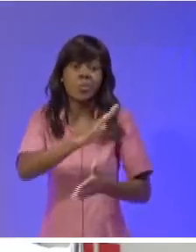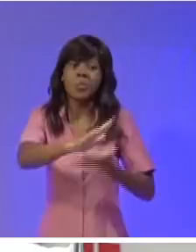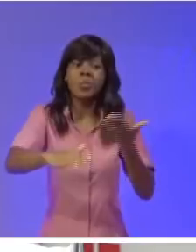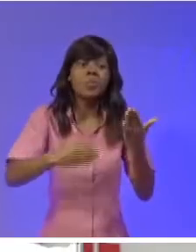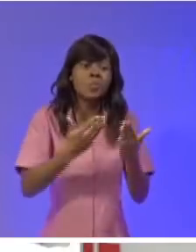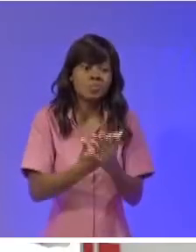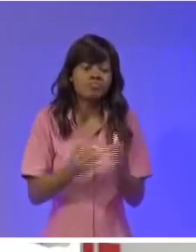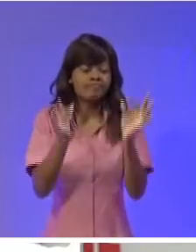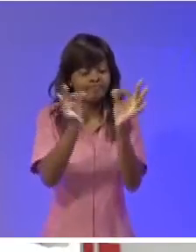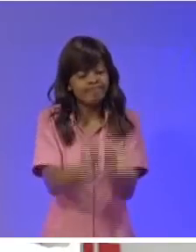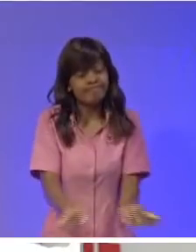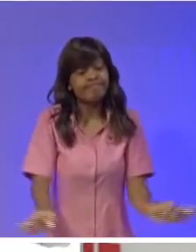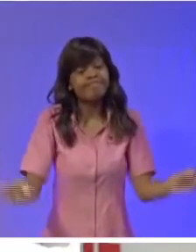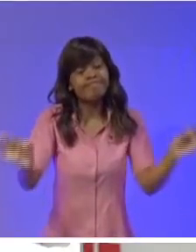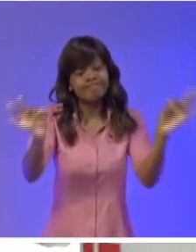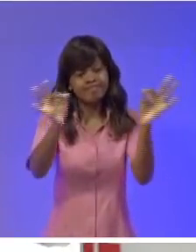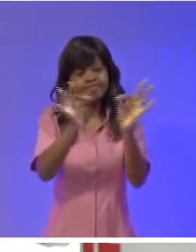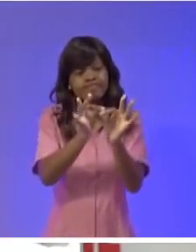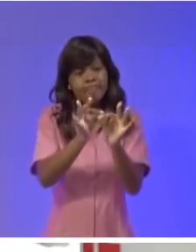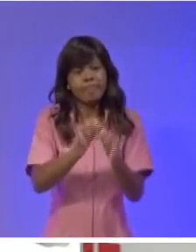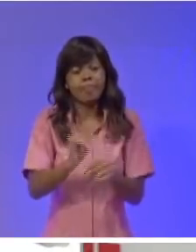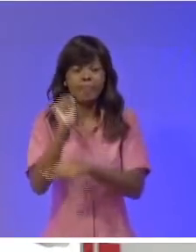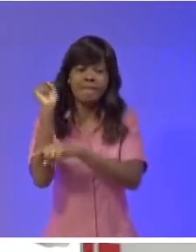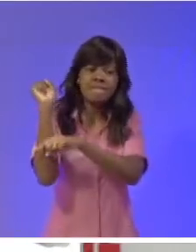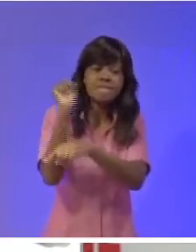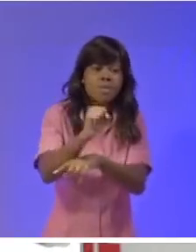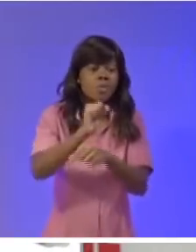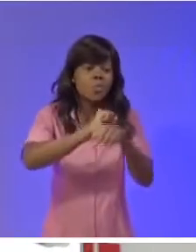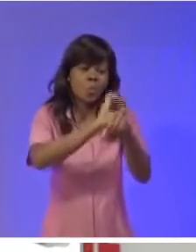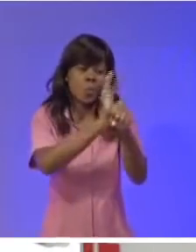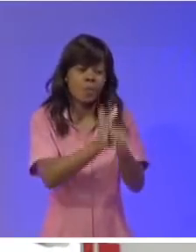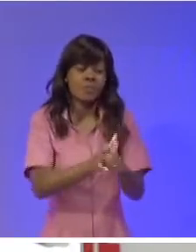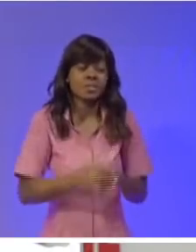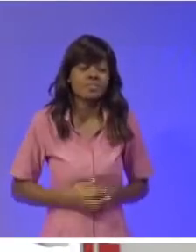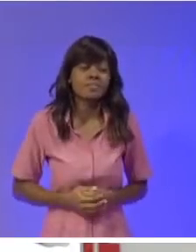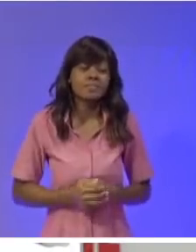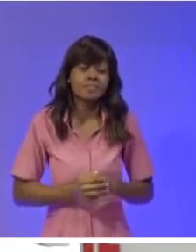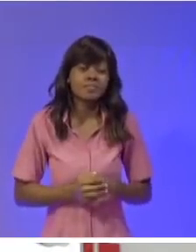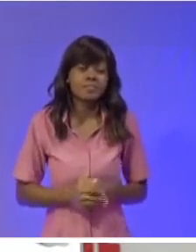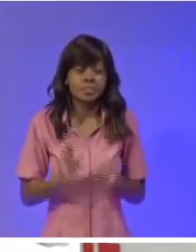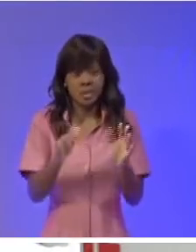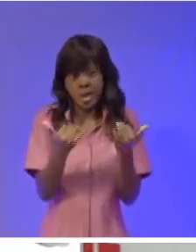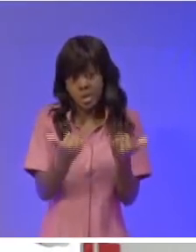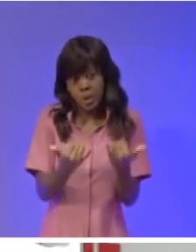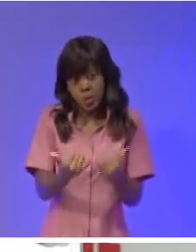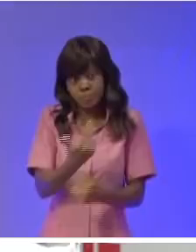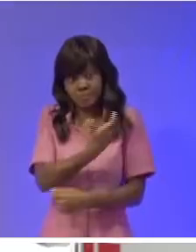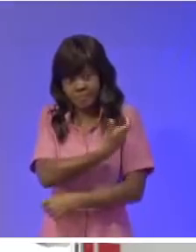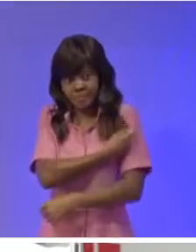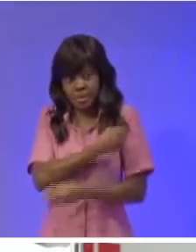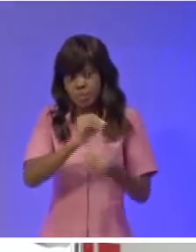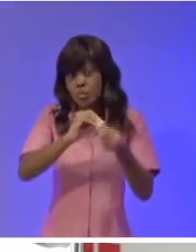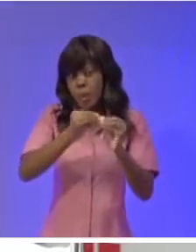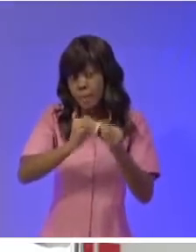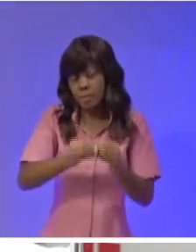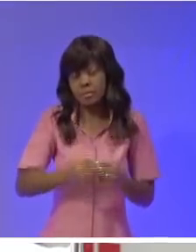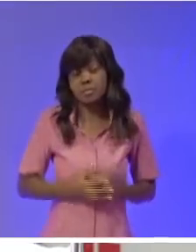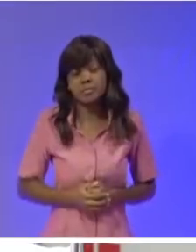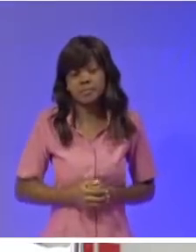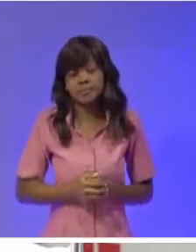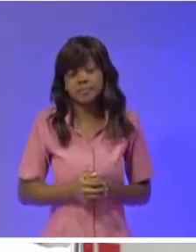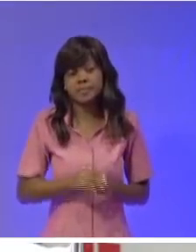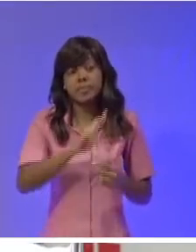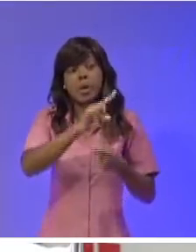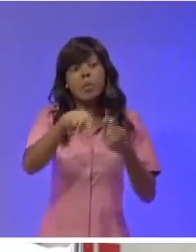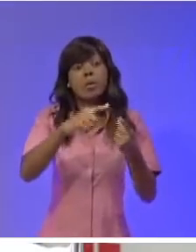COVID-19. Now, vaccination numbers. So, from the start, we dedicated